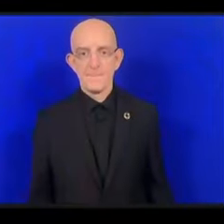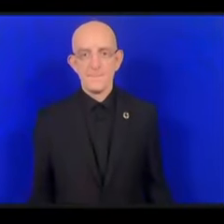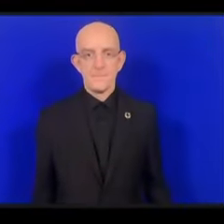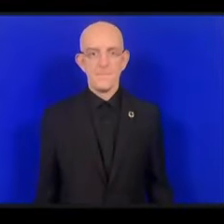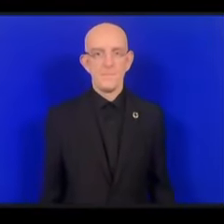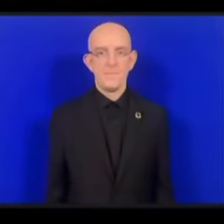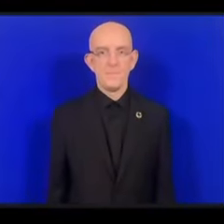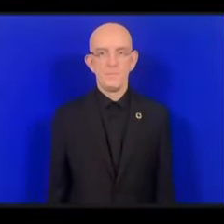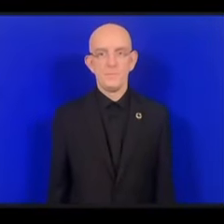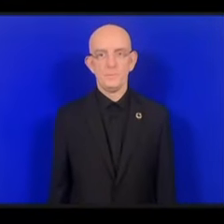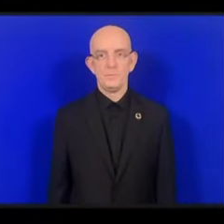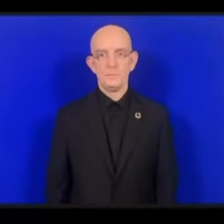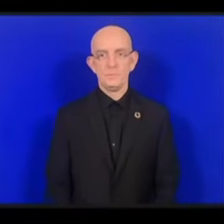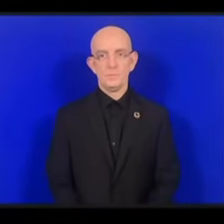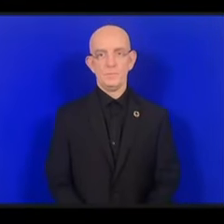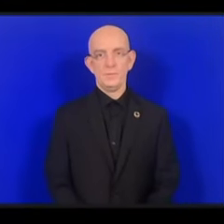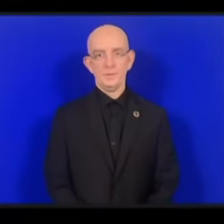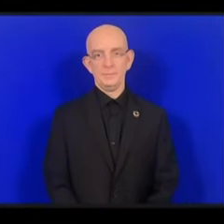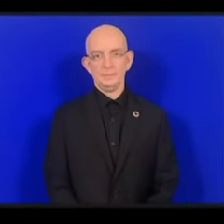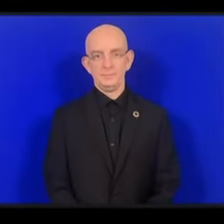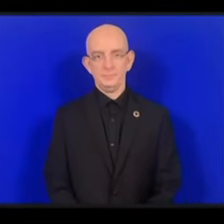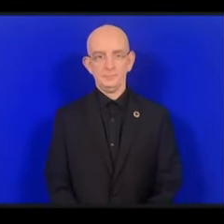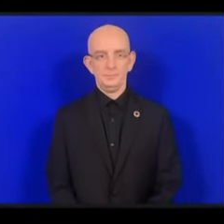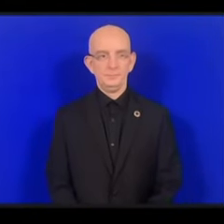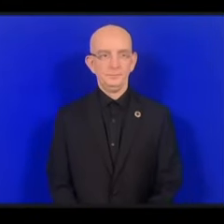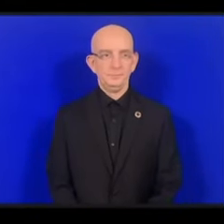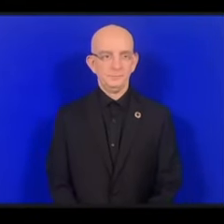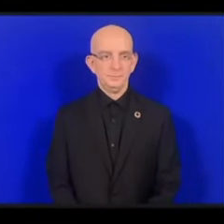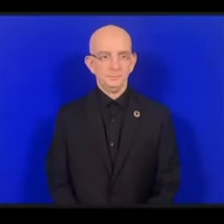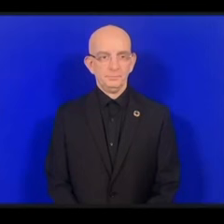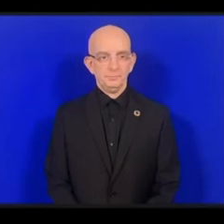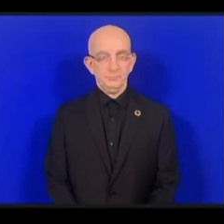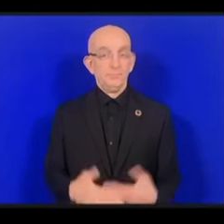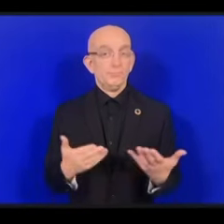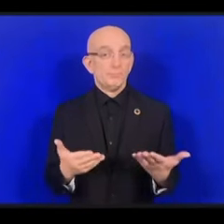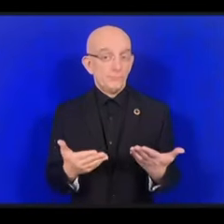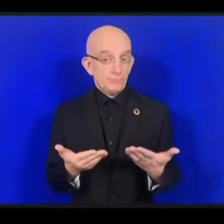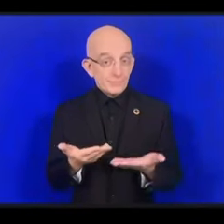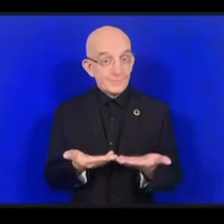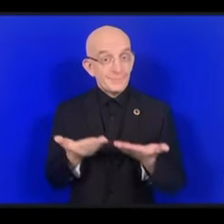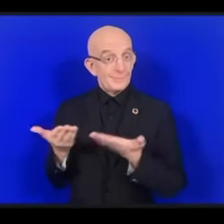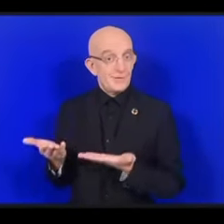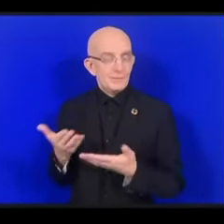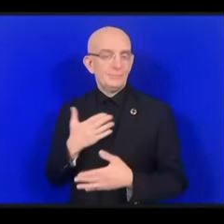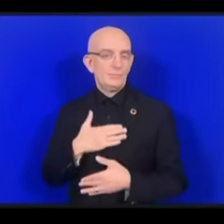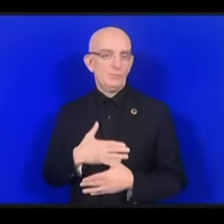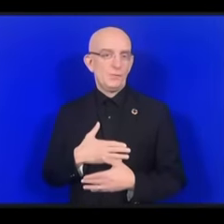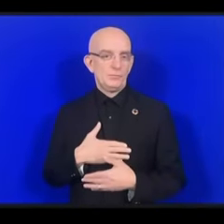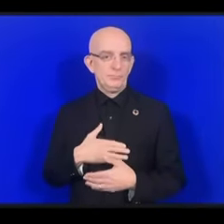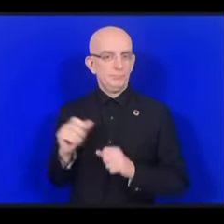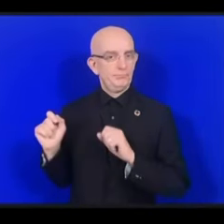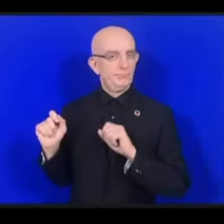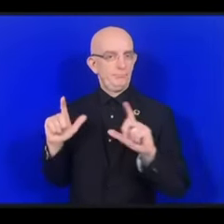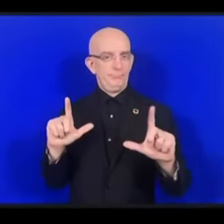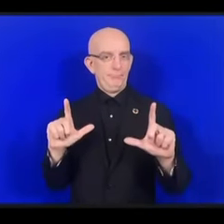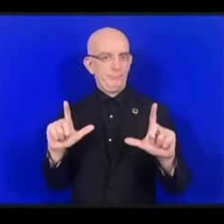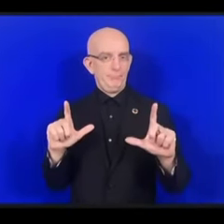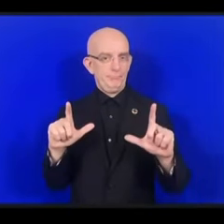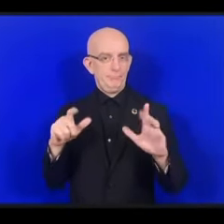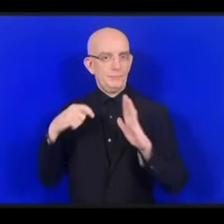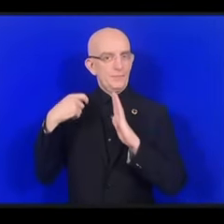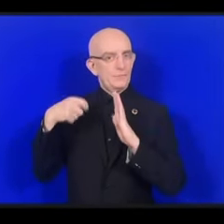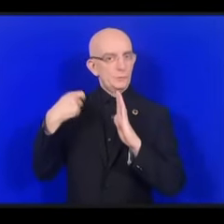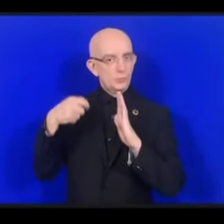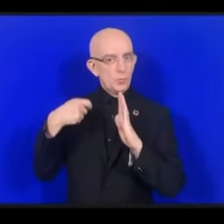Next, we would like to introduce a video from Mr. Dennis Francis, President of the United Nations General Assembly.